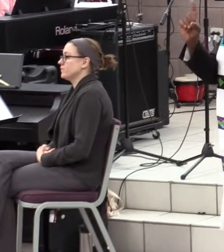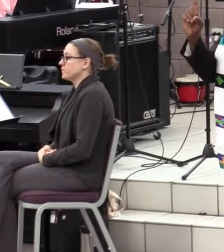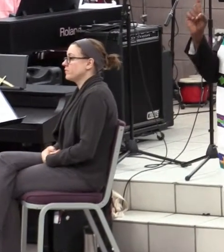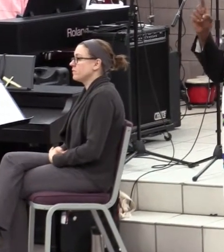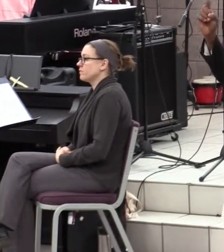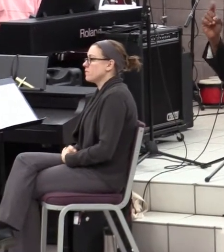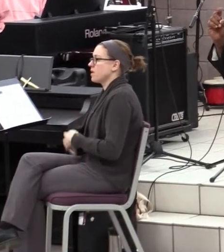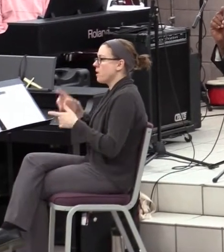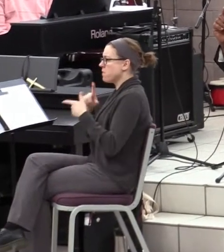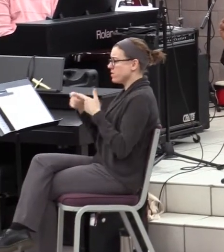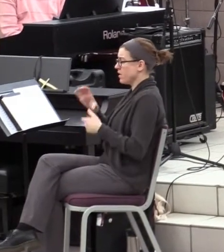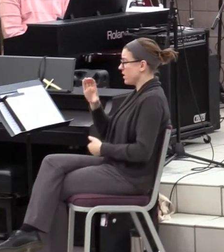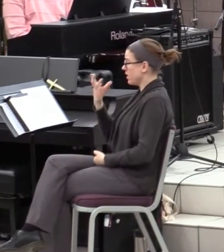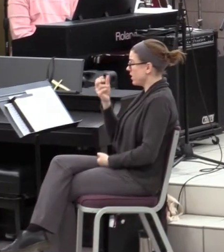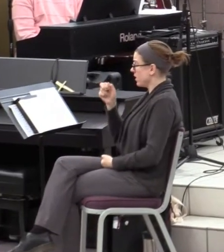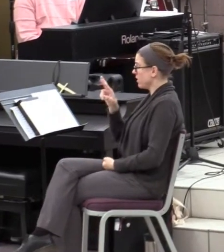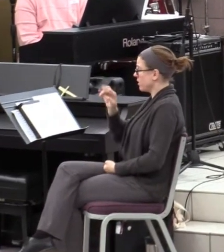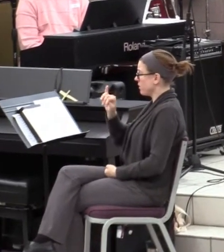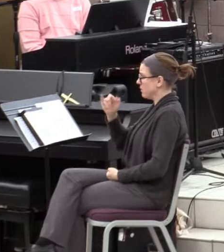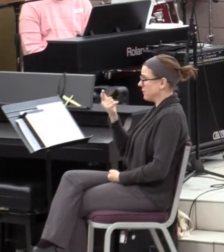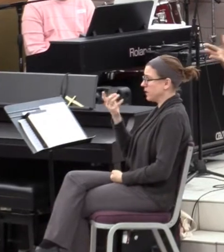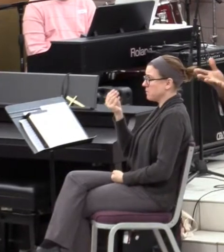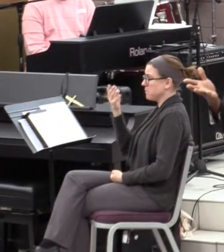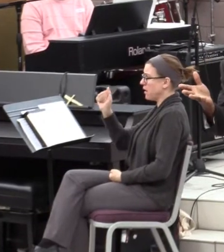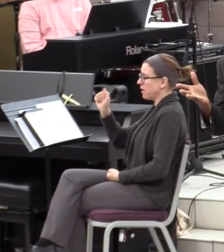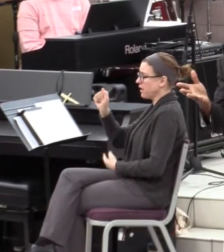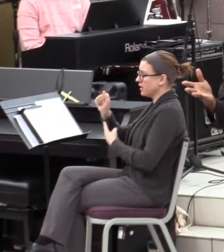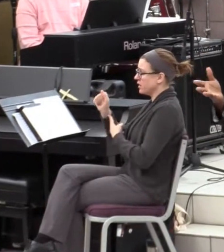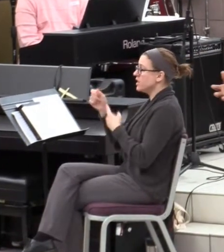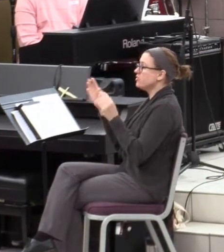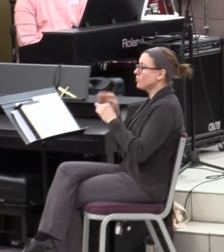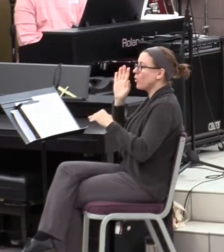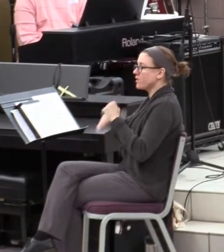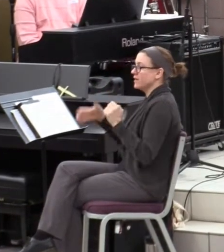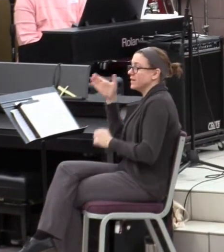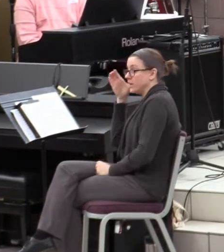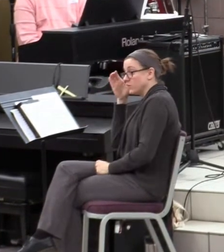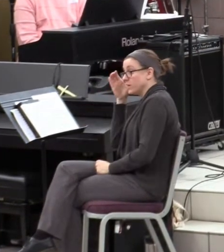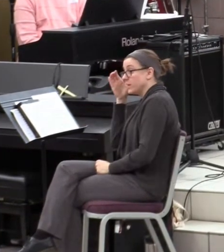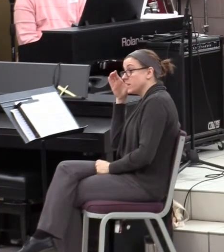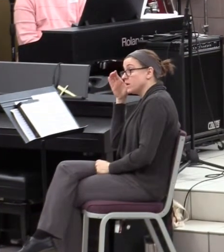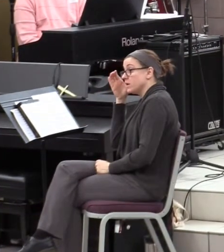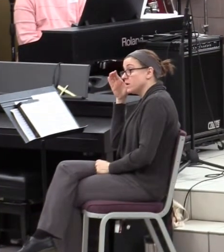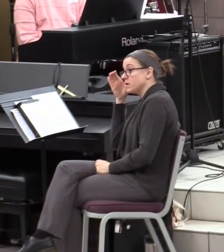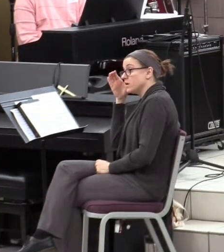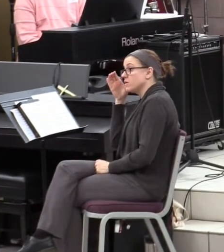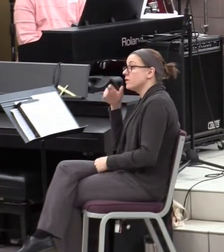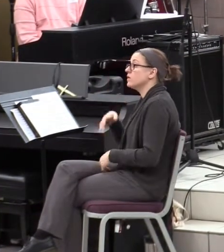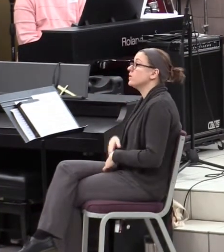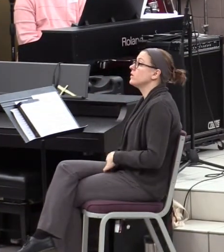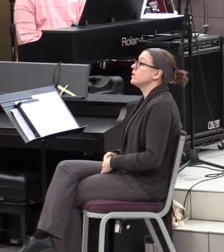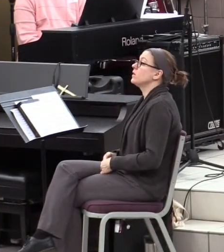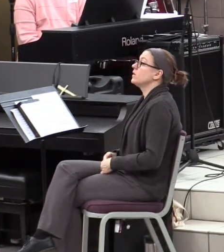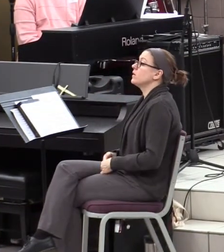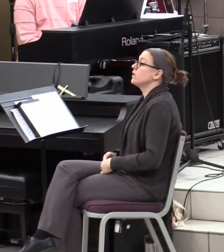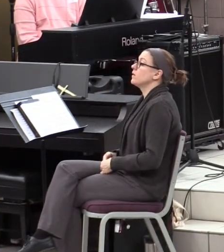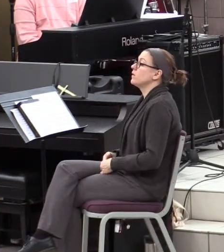But then kerygma is more than just hearing it. It is